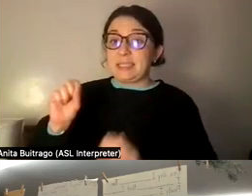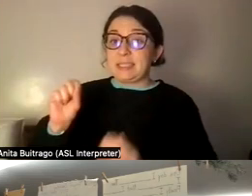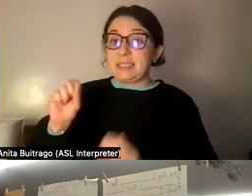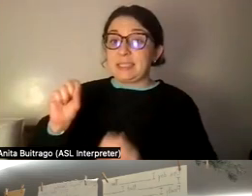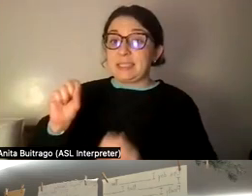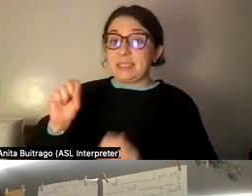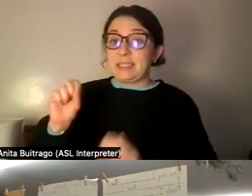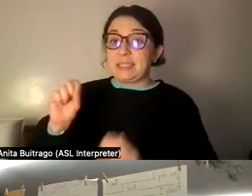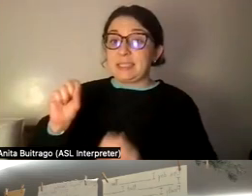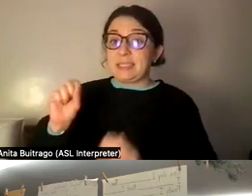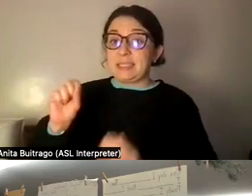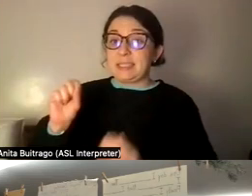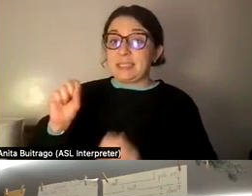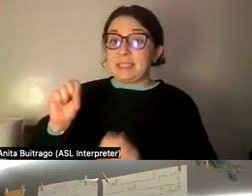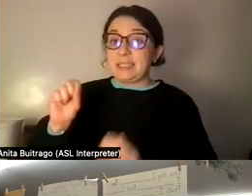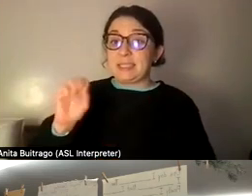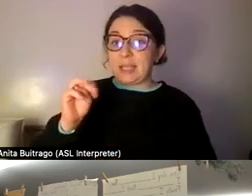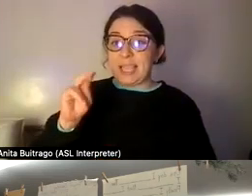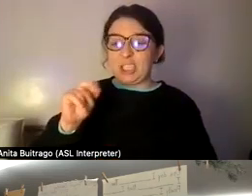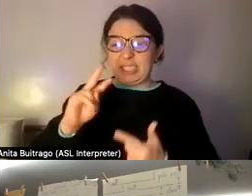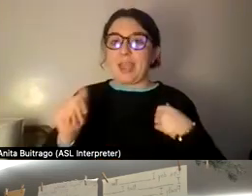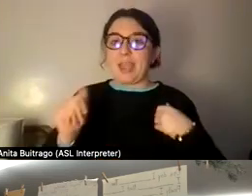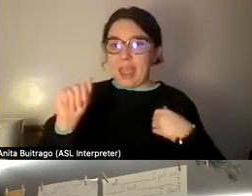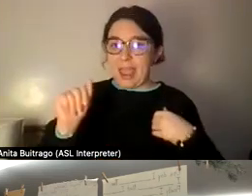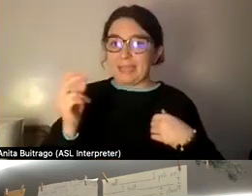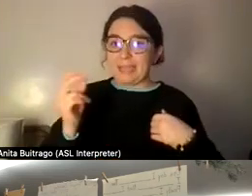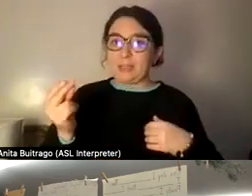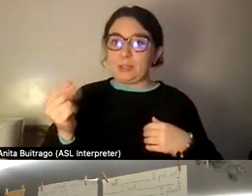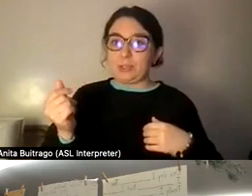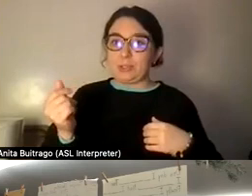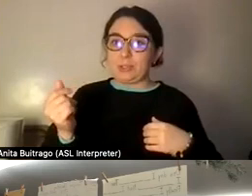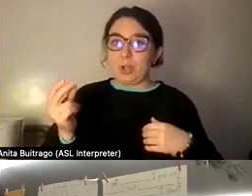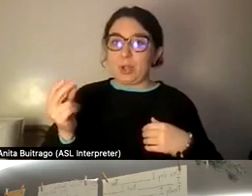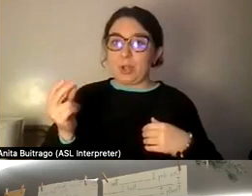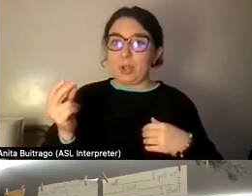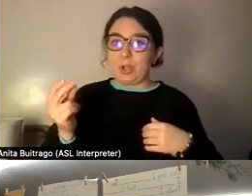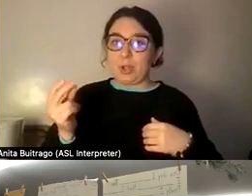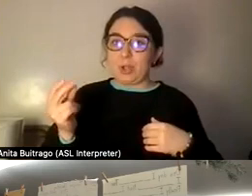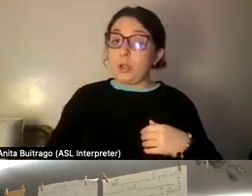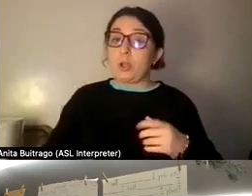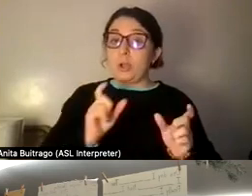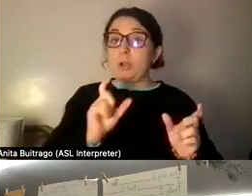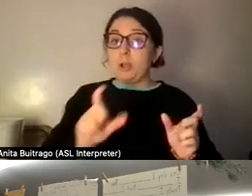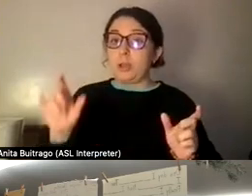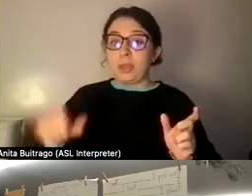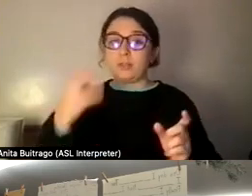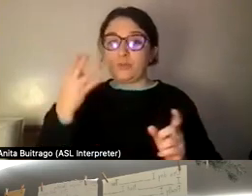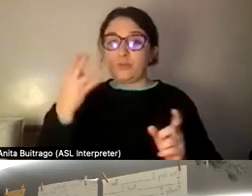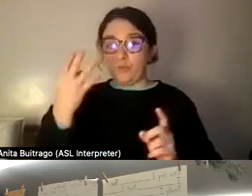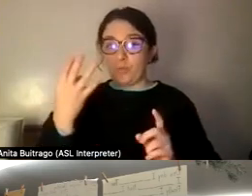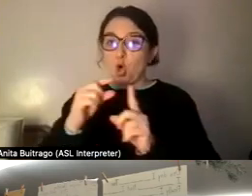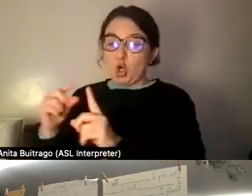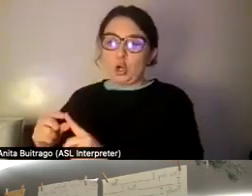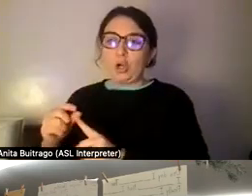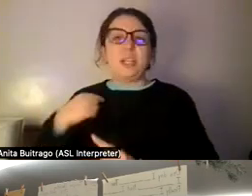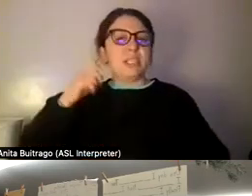said, I have a dog, they can tell you, I have a dog, that's 4 words. They can just hear it. They don't need to write it or